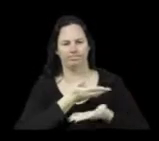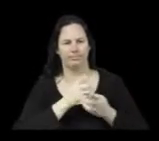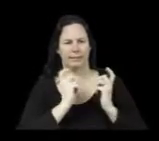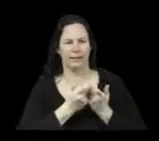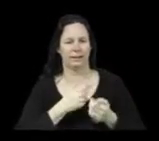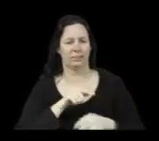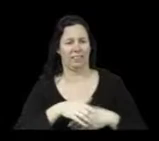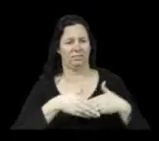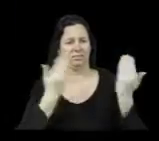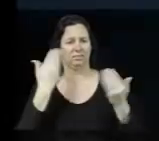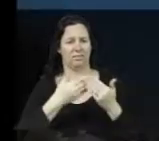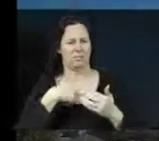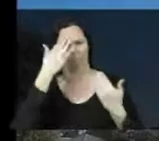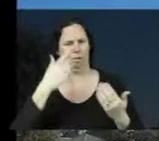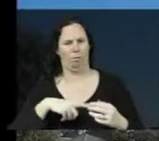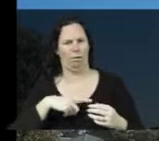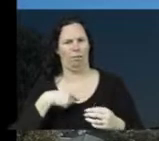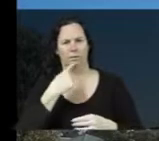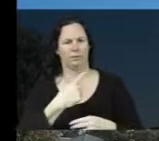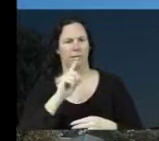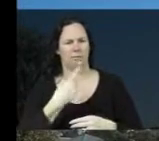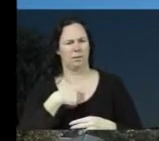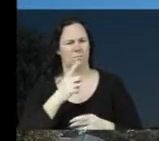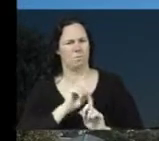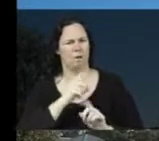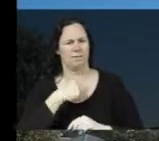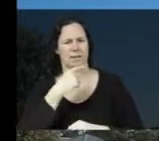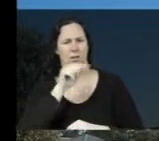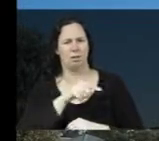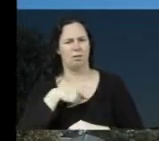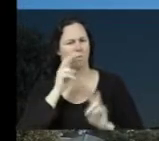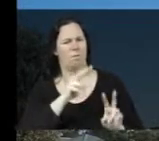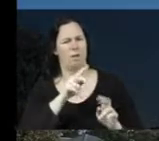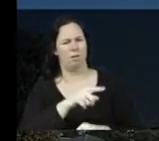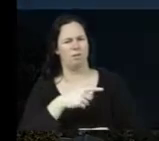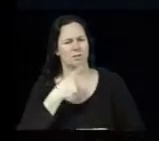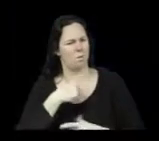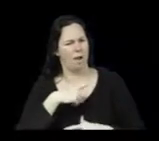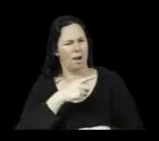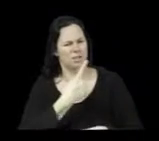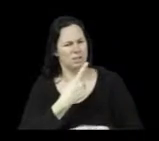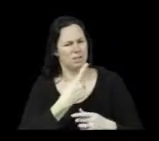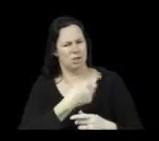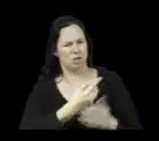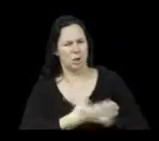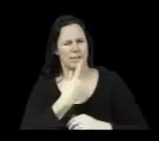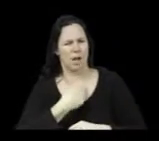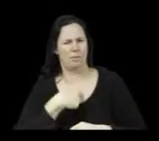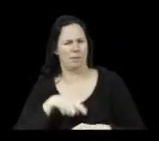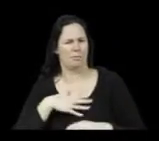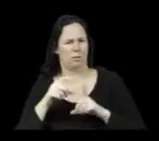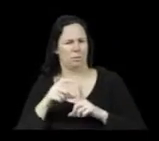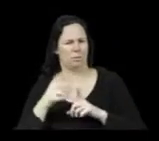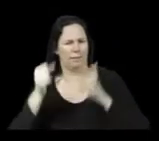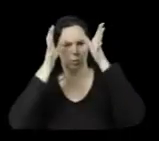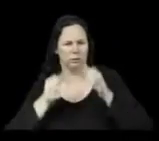don't know why I said what I said to her, but I looked at her and said, "Why are you going to tell me that my daughter has autism?" Half